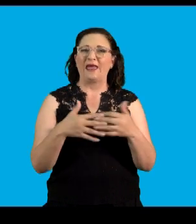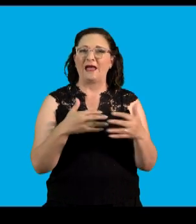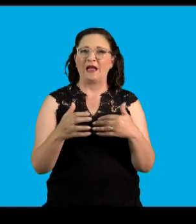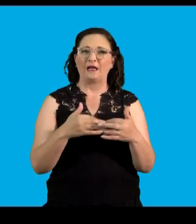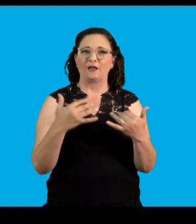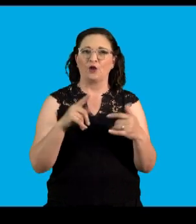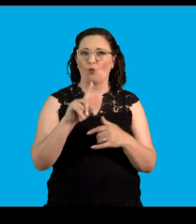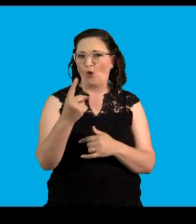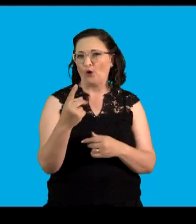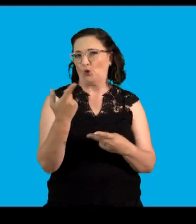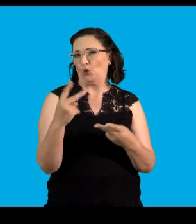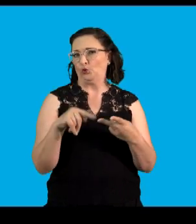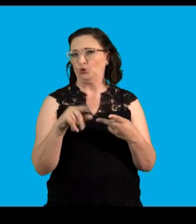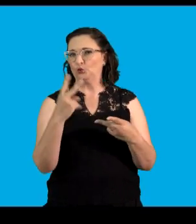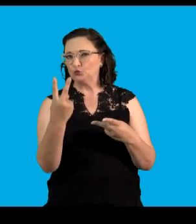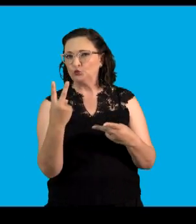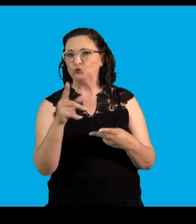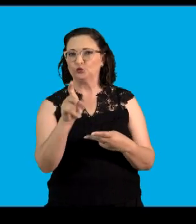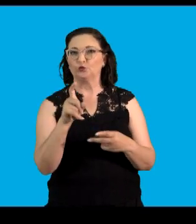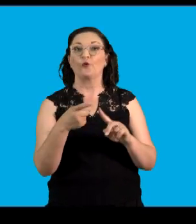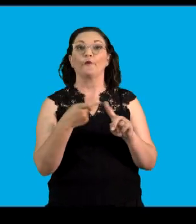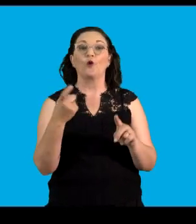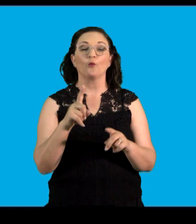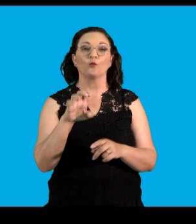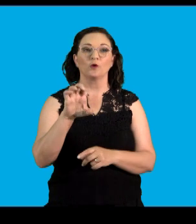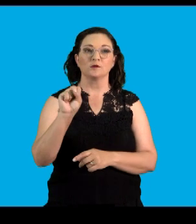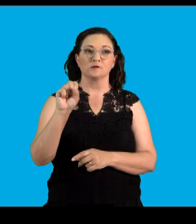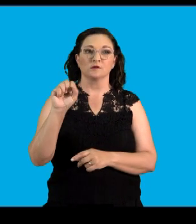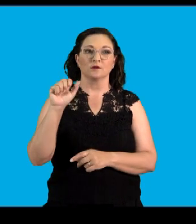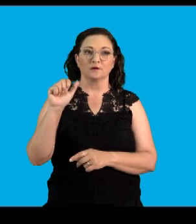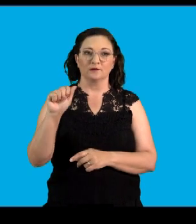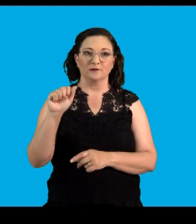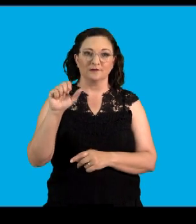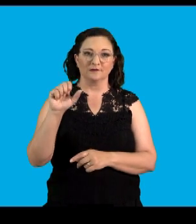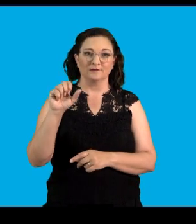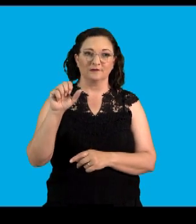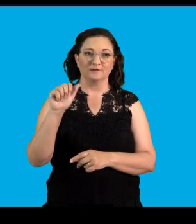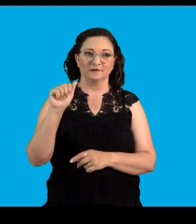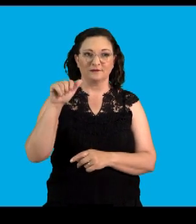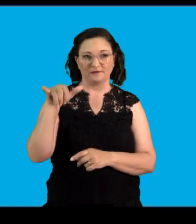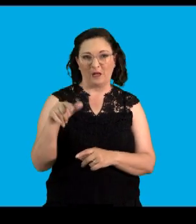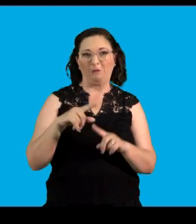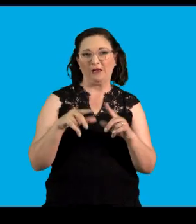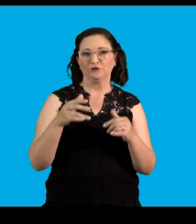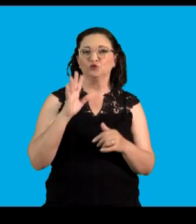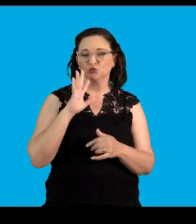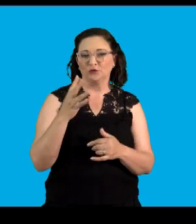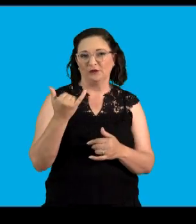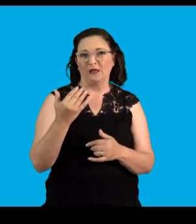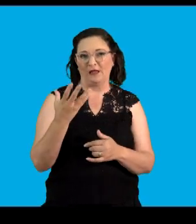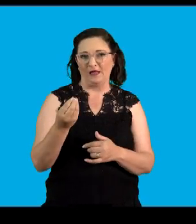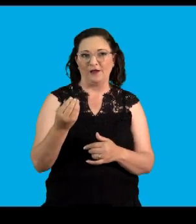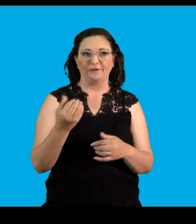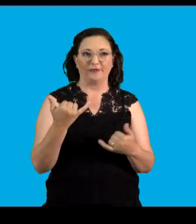sub-questions of the essay. So like I said, you would have 4 questions that you are asking your essay. So the introduction should come